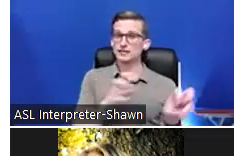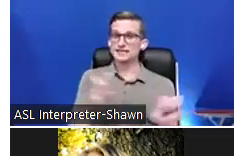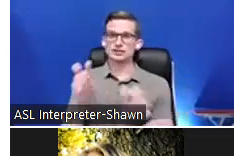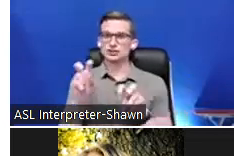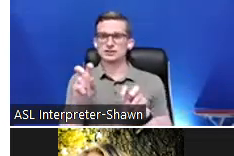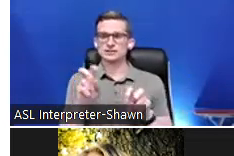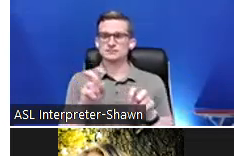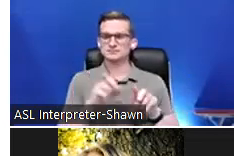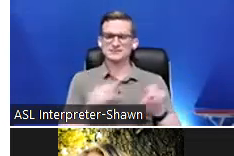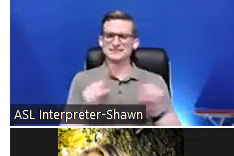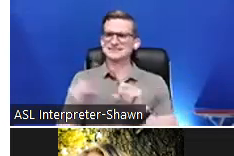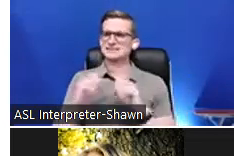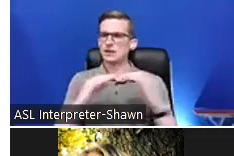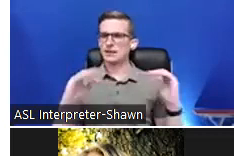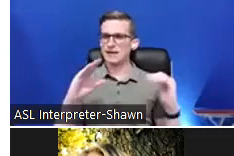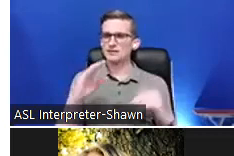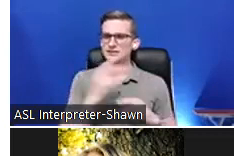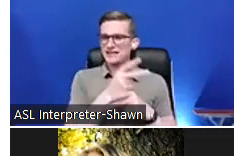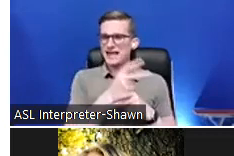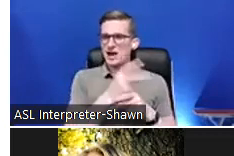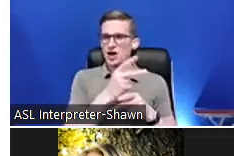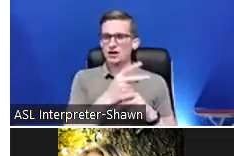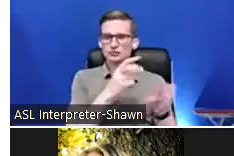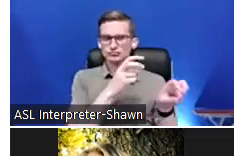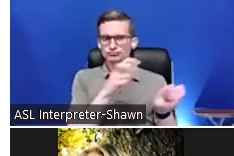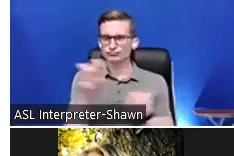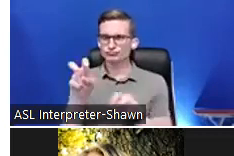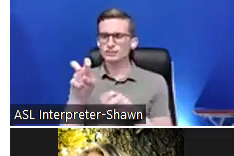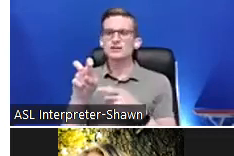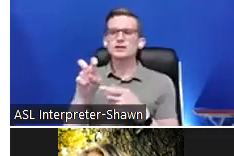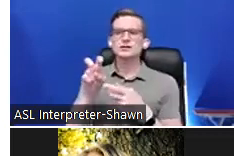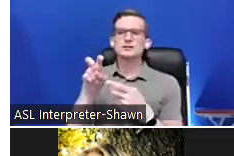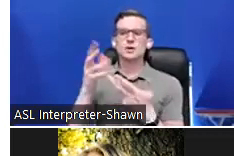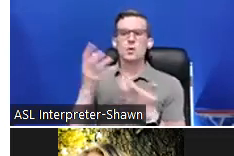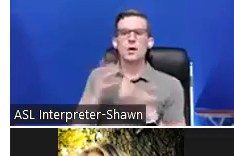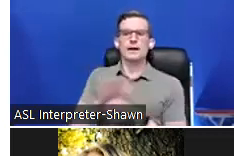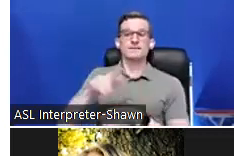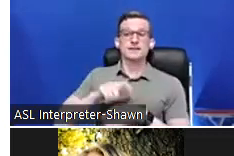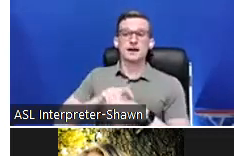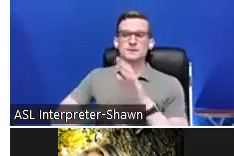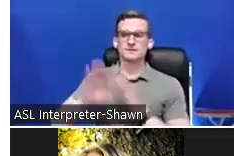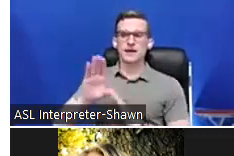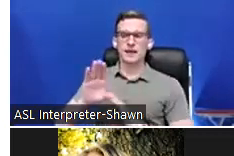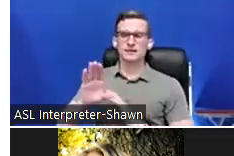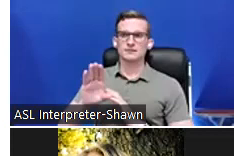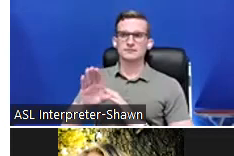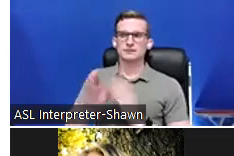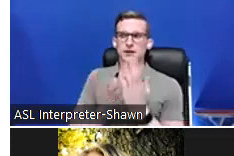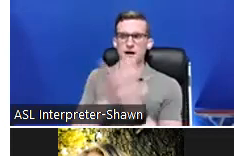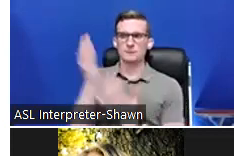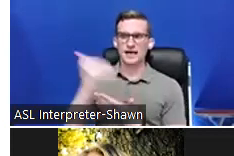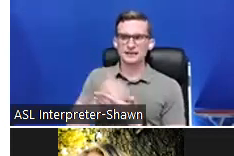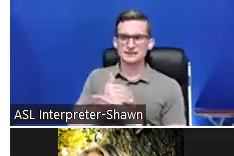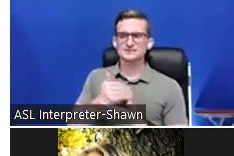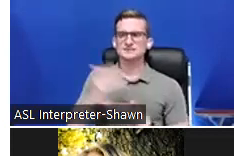of care. And so ensuring that there is time to develop comprehensive service plans that align with kind of their needs as they're adjusting to the